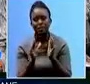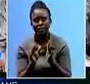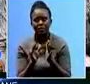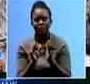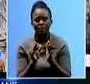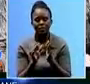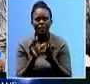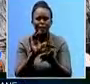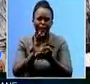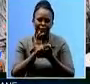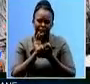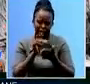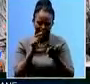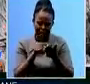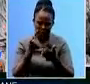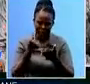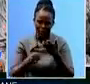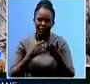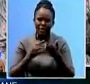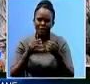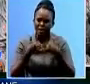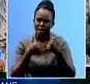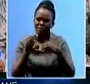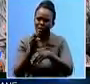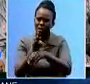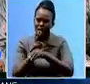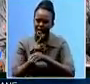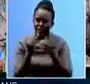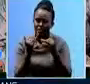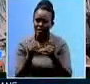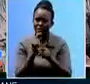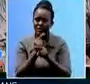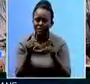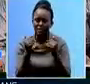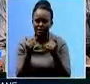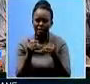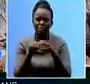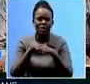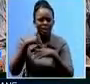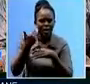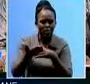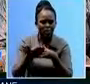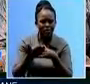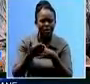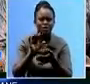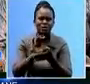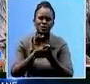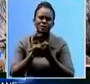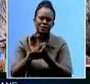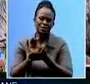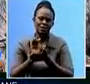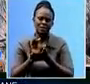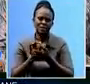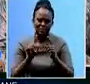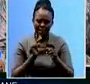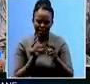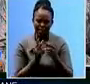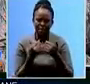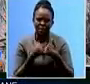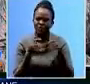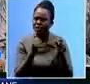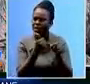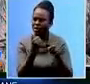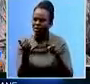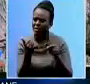the debt that I have highlighted so far is just the external component, but there's also